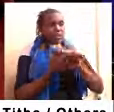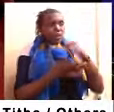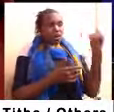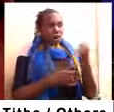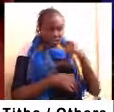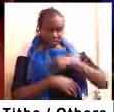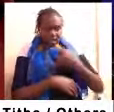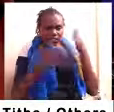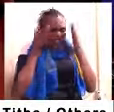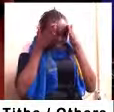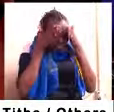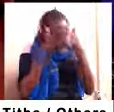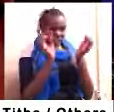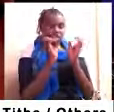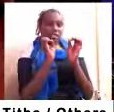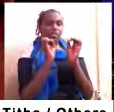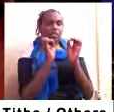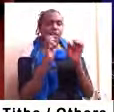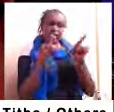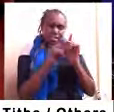attentive. It's only that